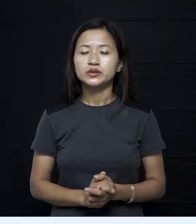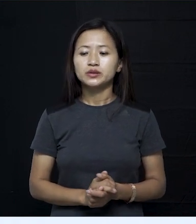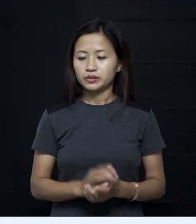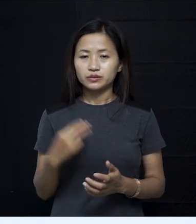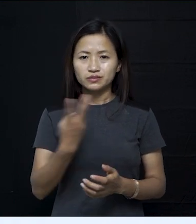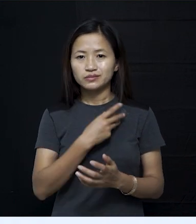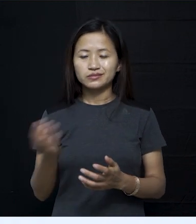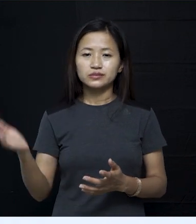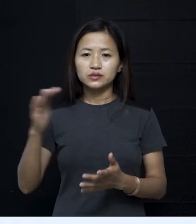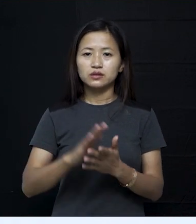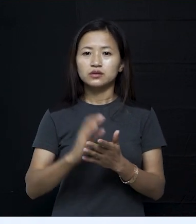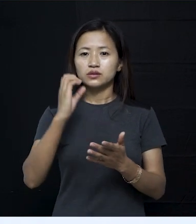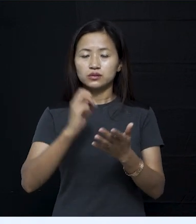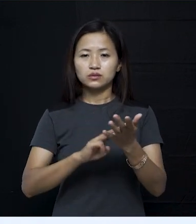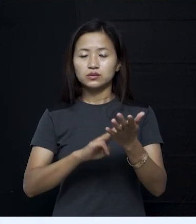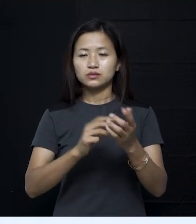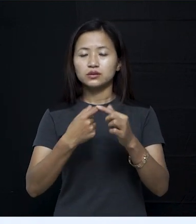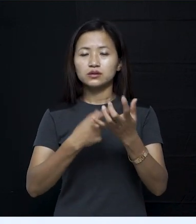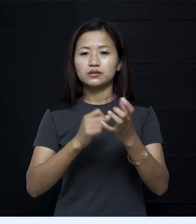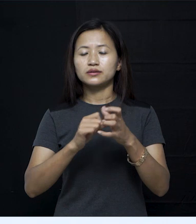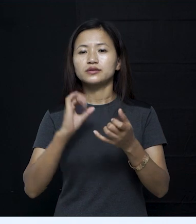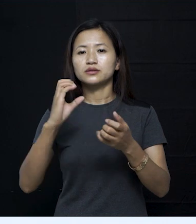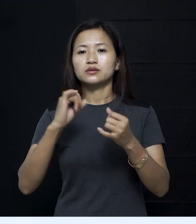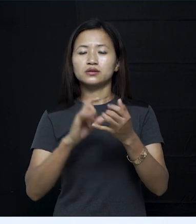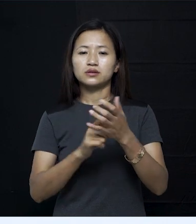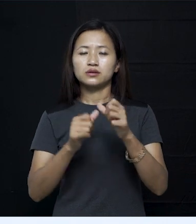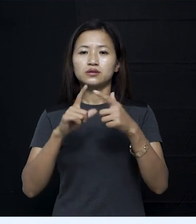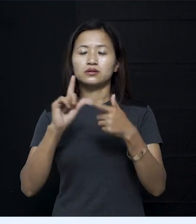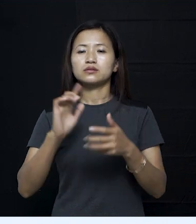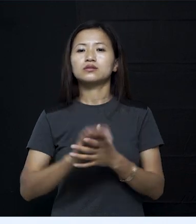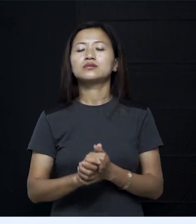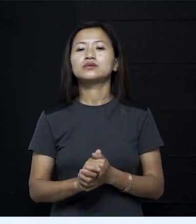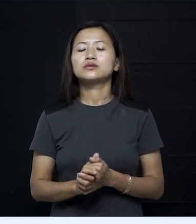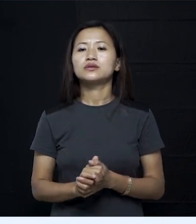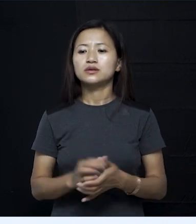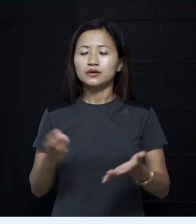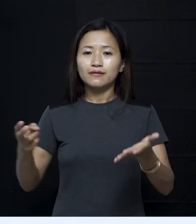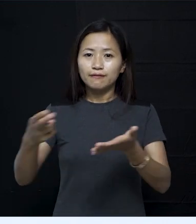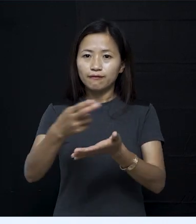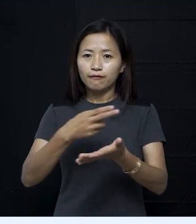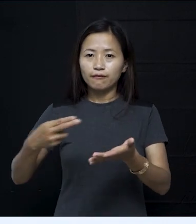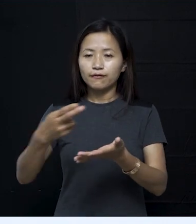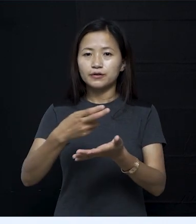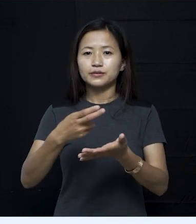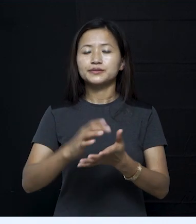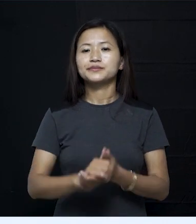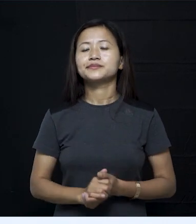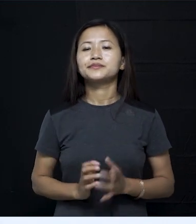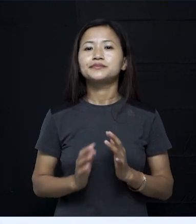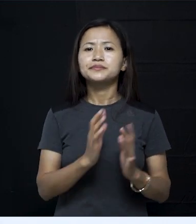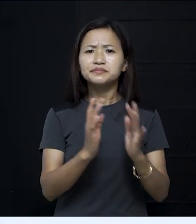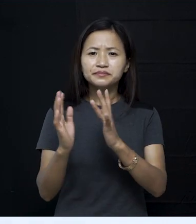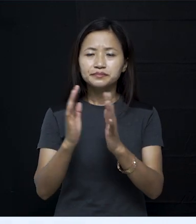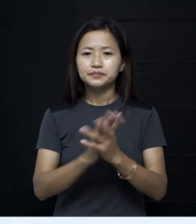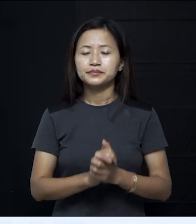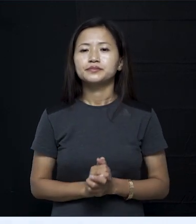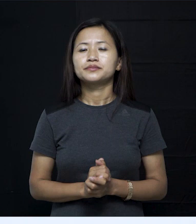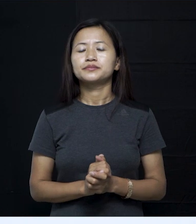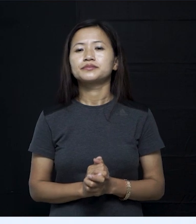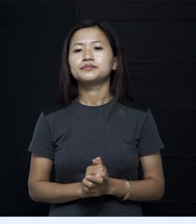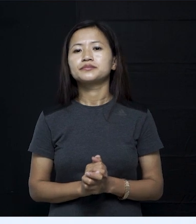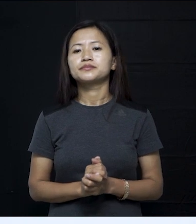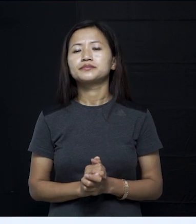subsistence intensive farming, here the fields, holding means we are talking about field. Okay, in your textbook it is written as